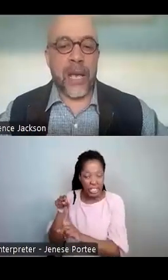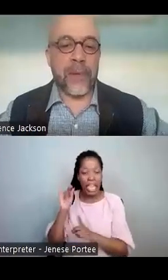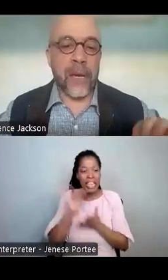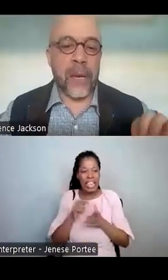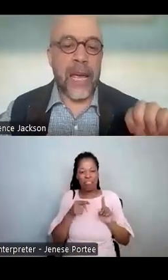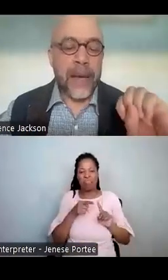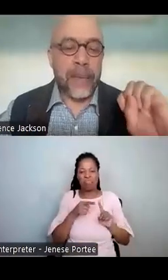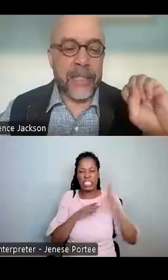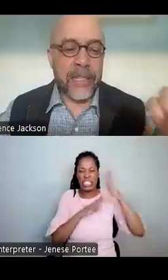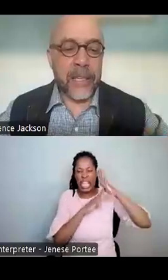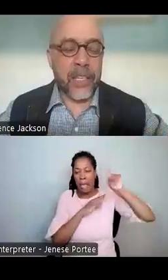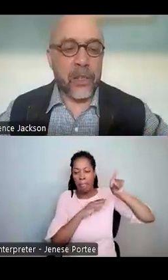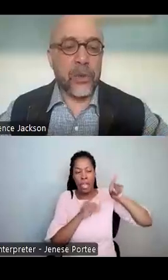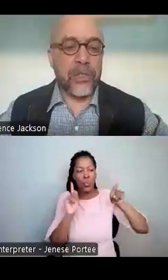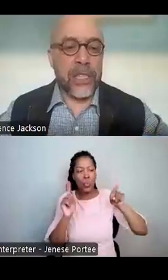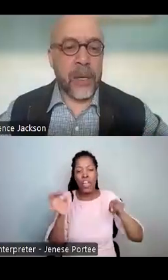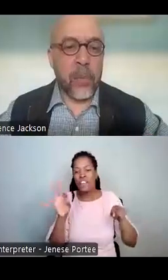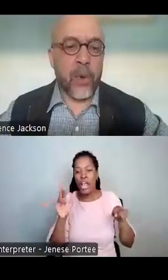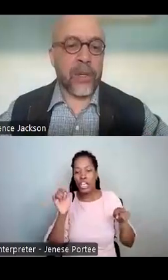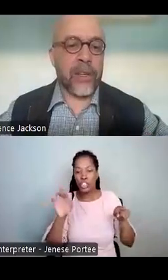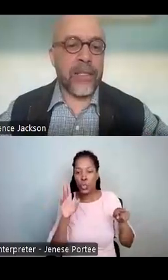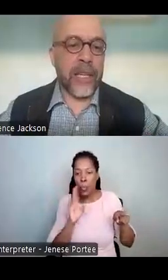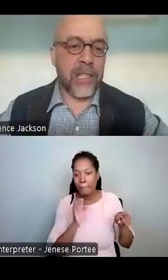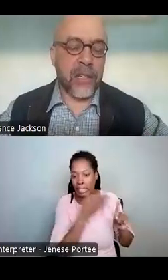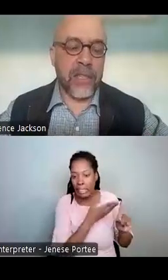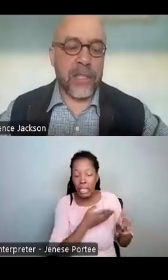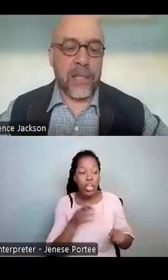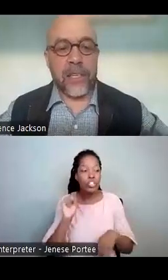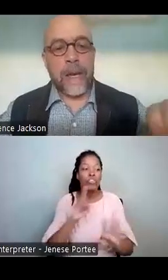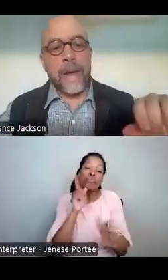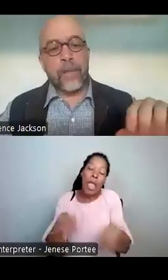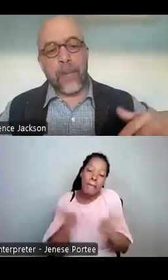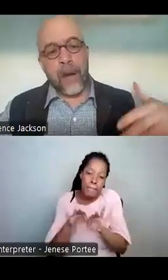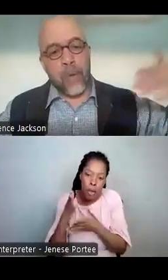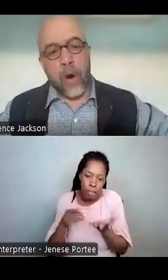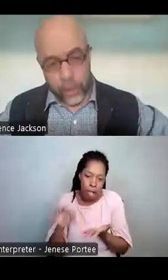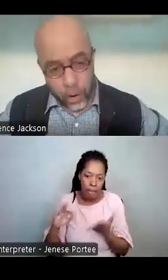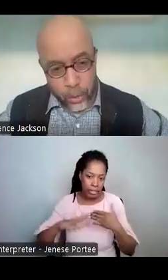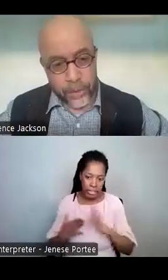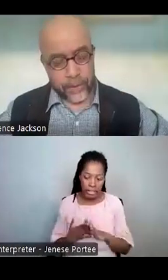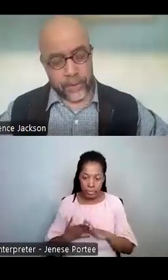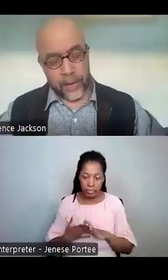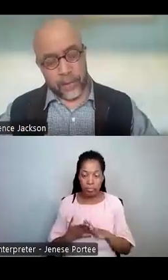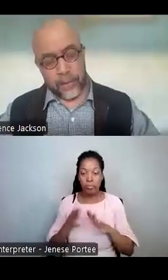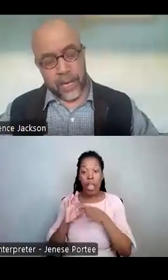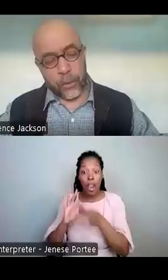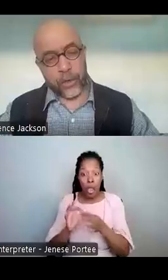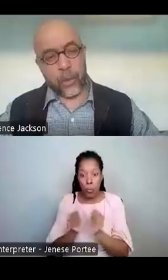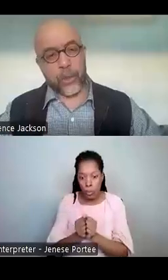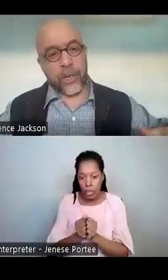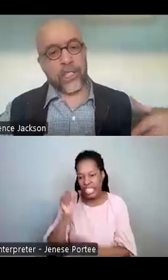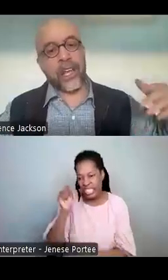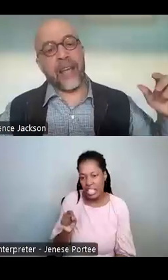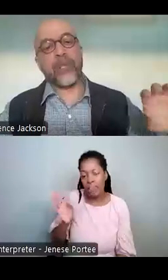at the top of the map. But this is a hugely important section of the city, along with the South